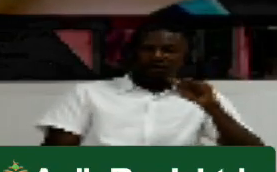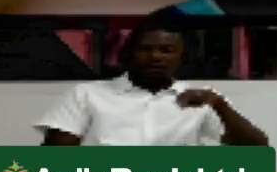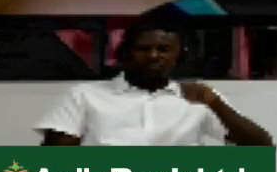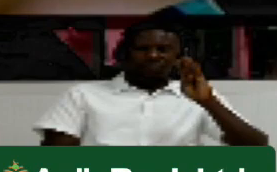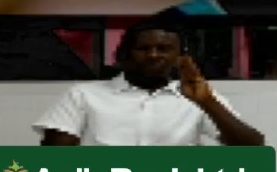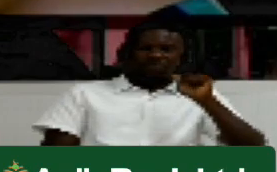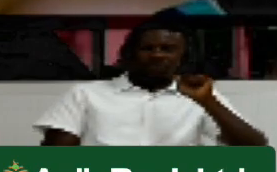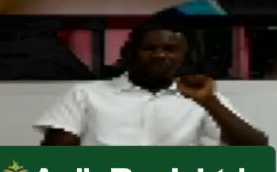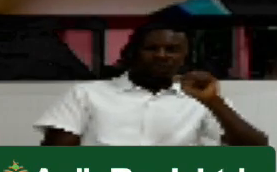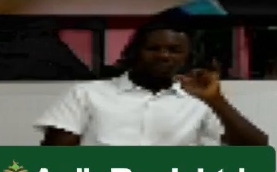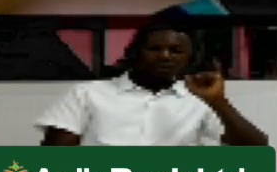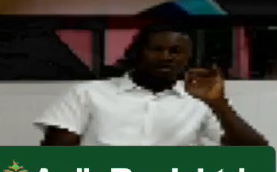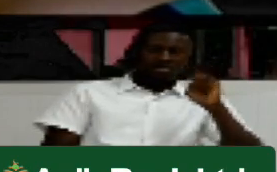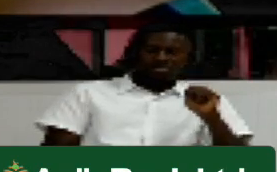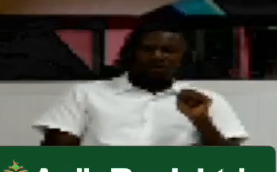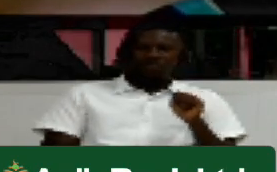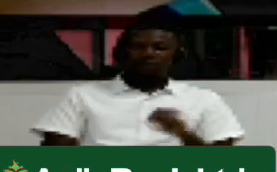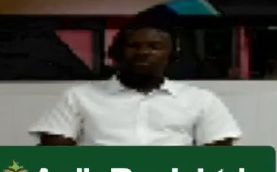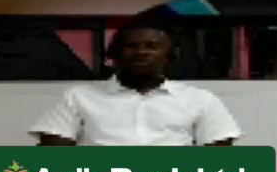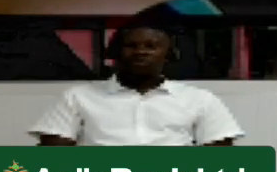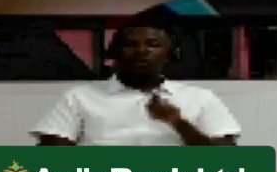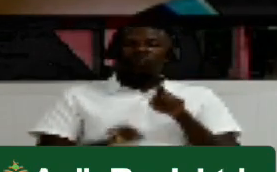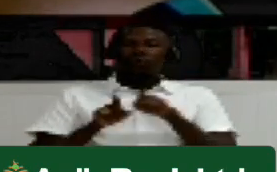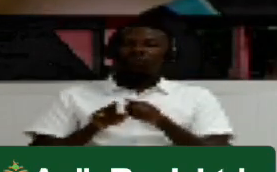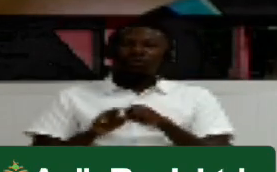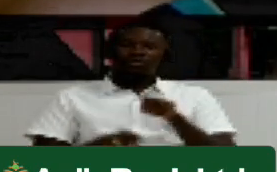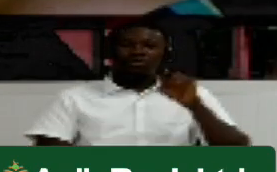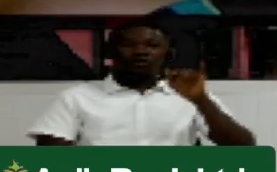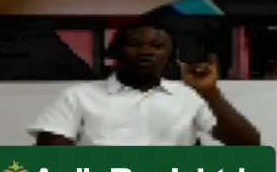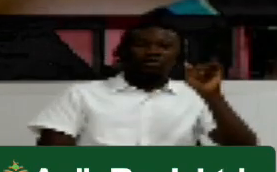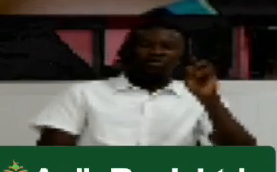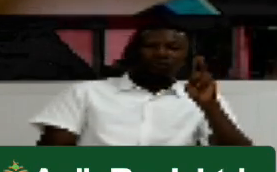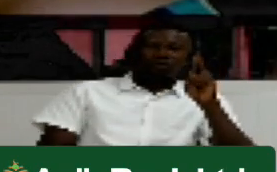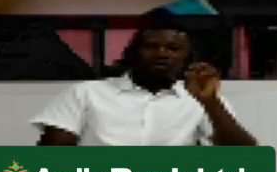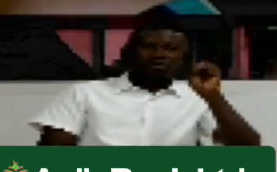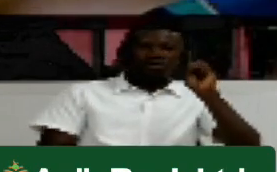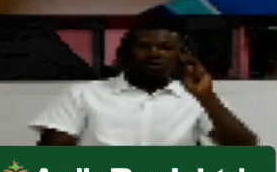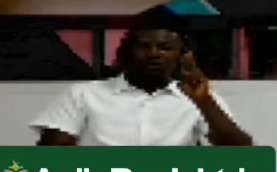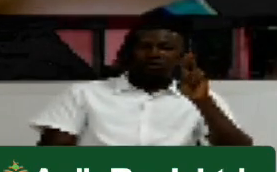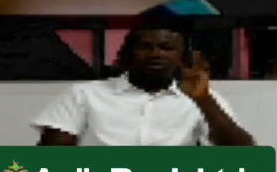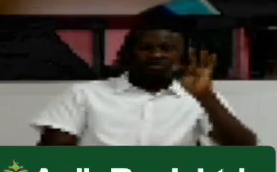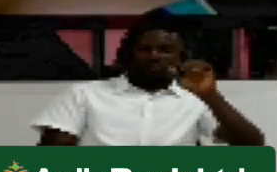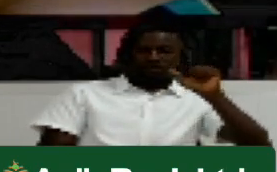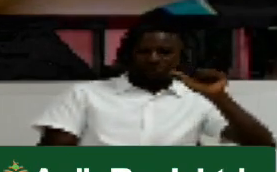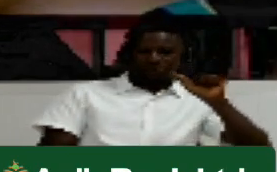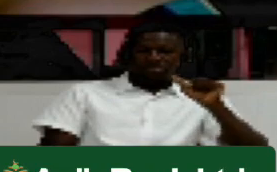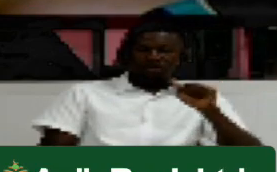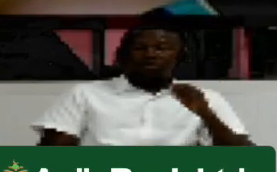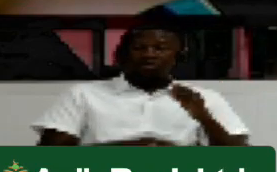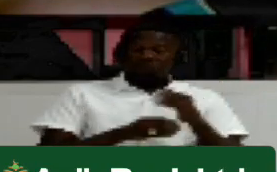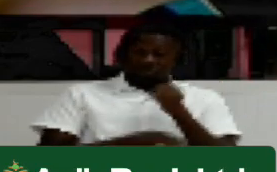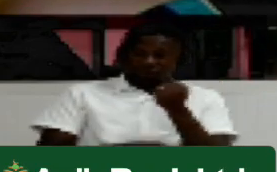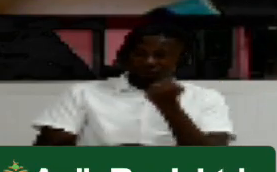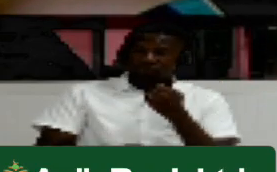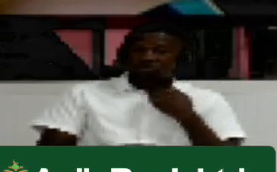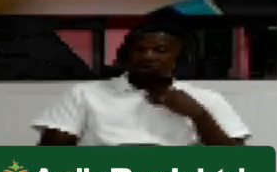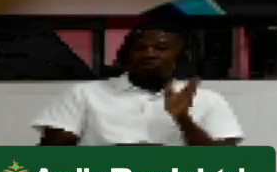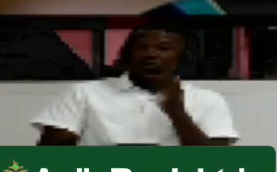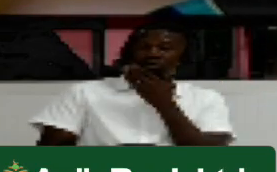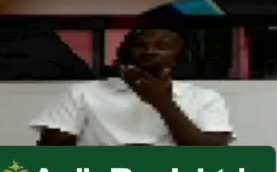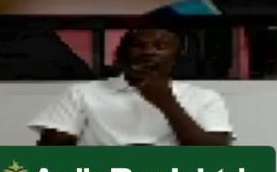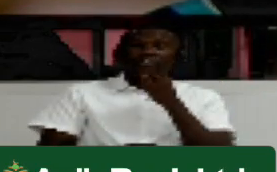With Yusufa, because he went 2 weeks before we left for Egypt,